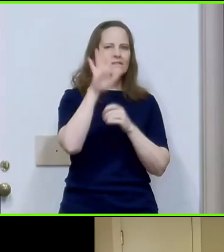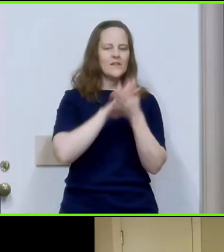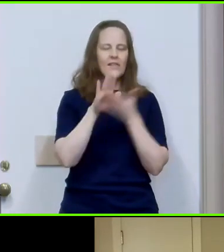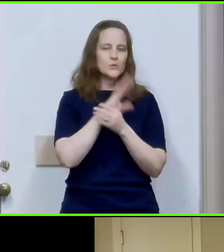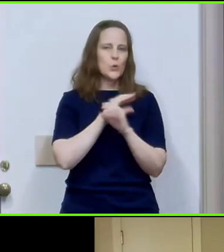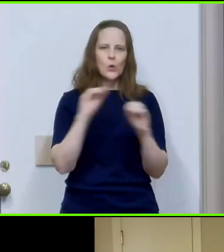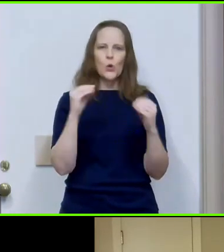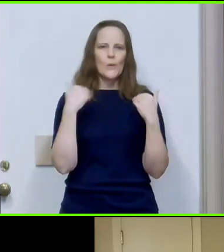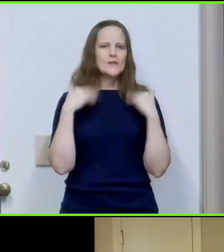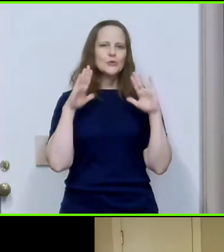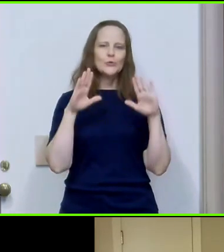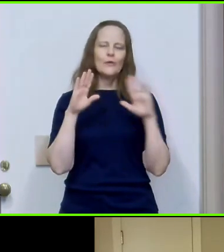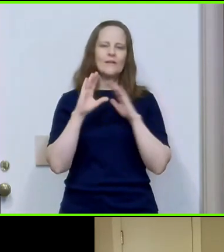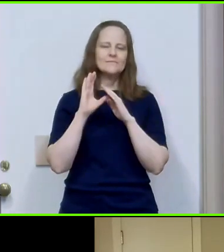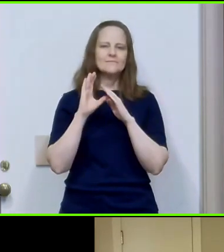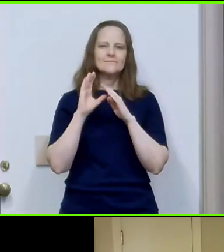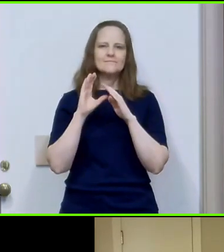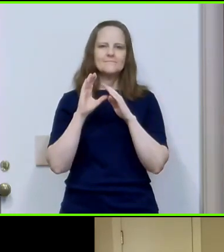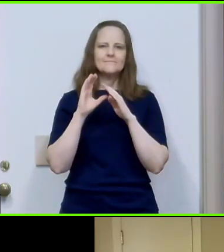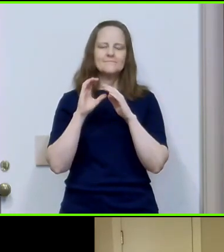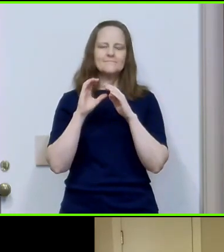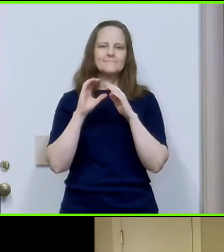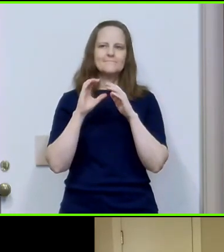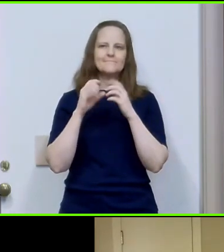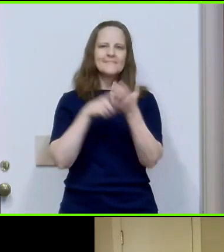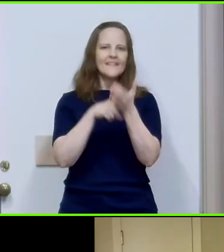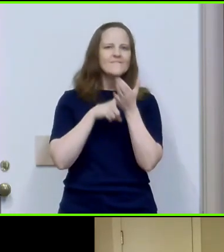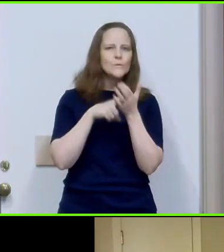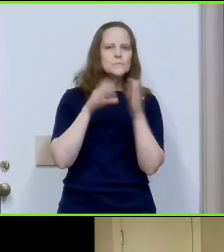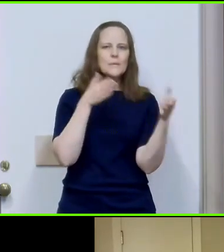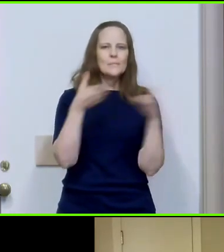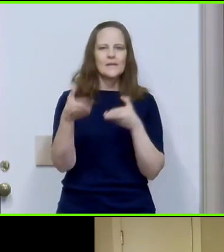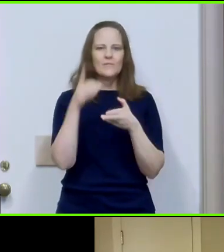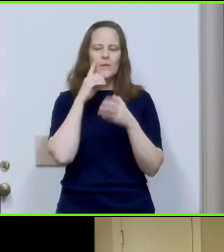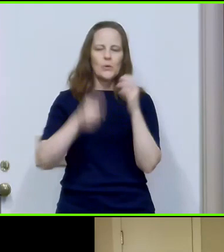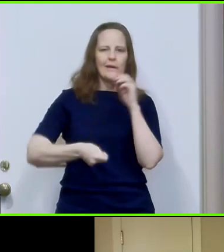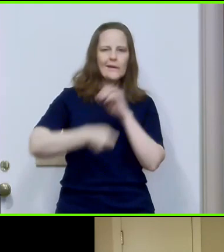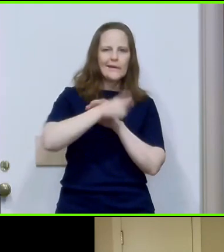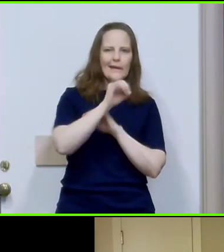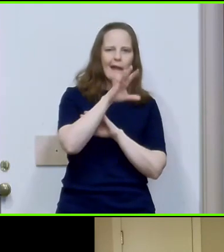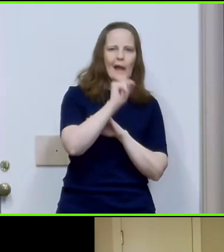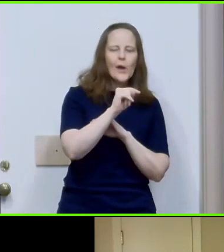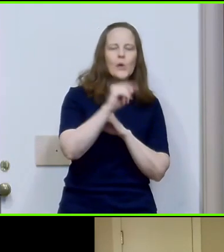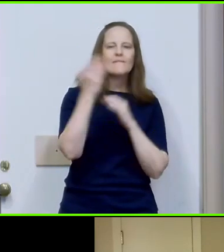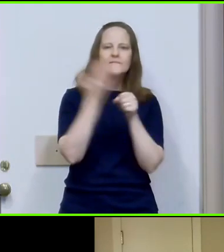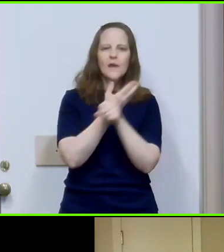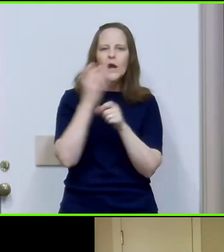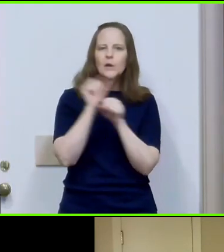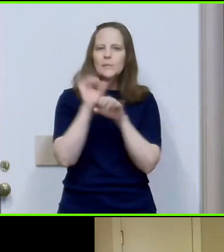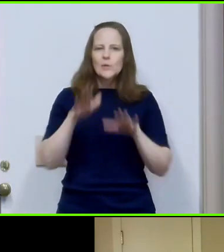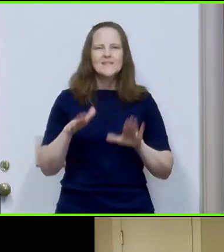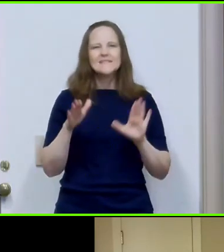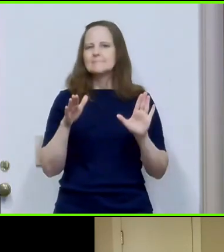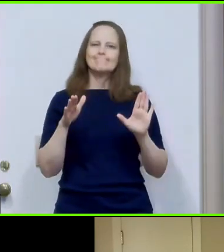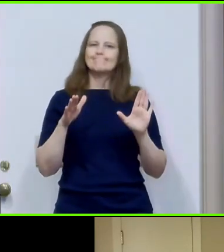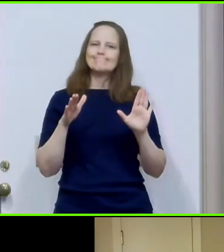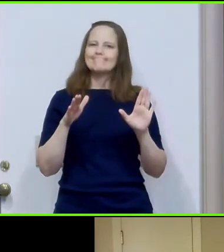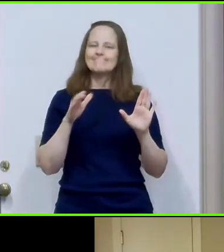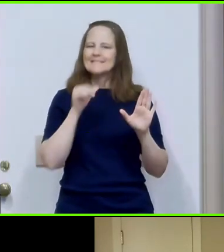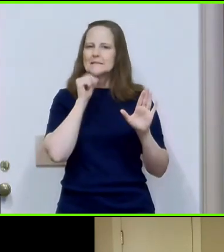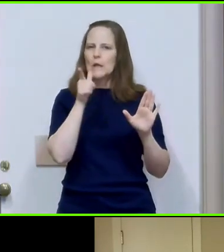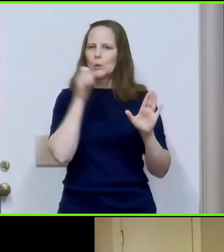great enforcement plan, to be very honest. A few have said, oh, we're going to kick everybody out. We're going to fire employees who don't do this. I don't think that's who we